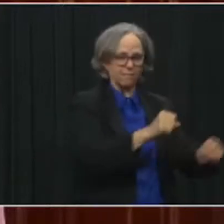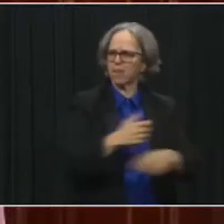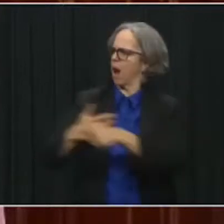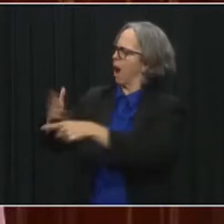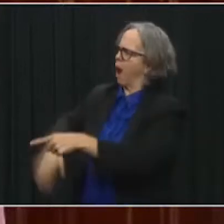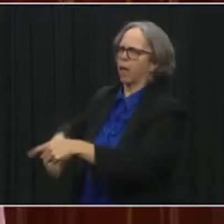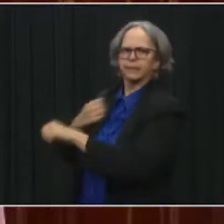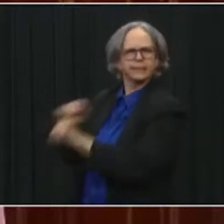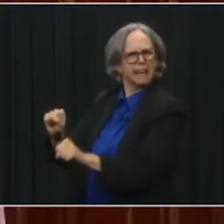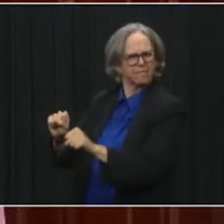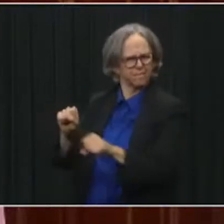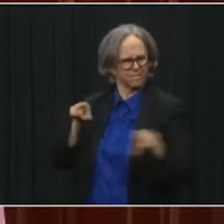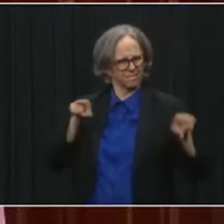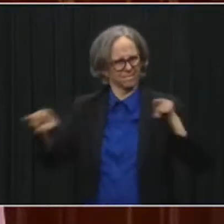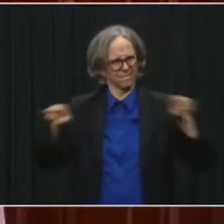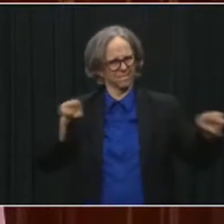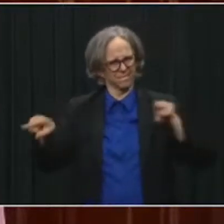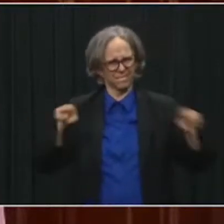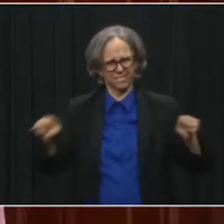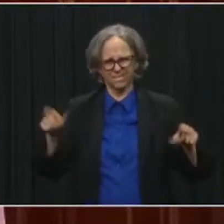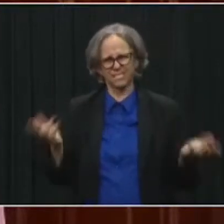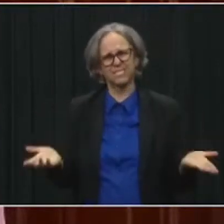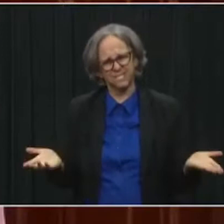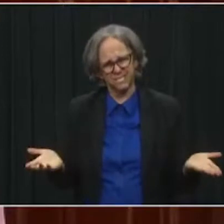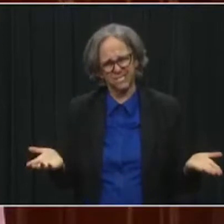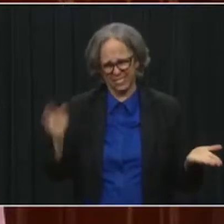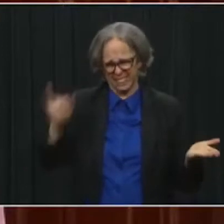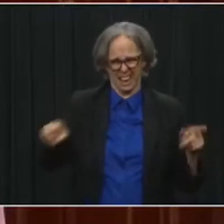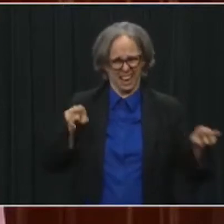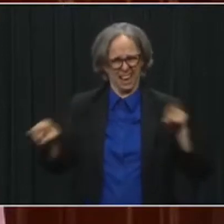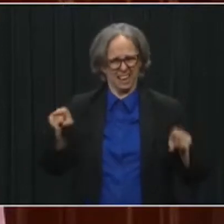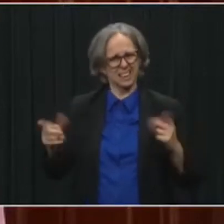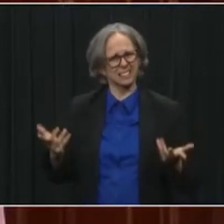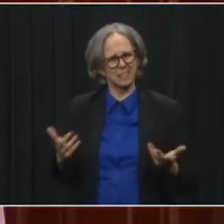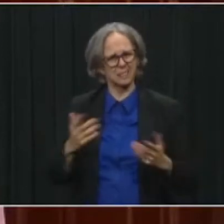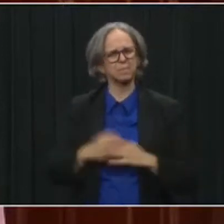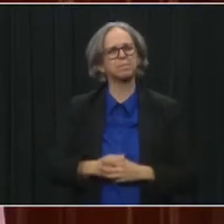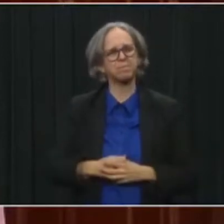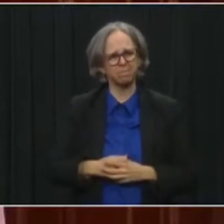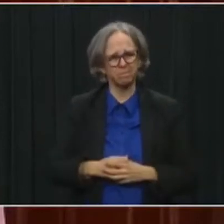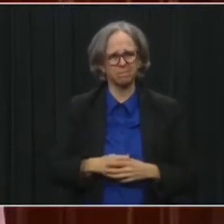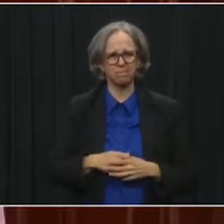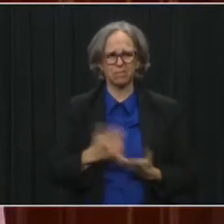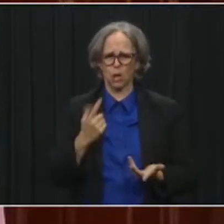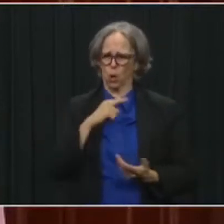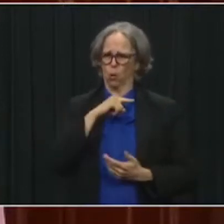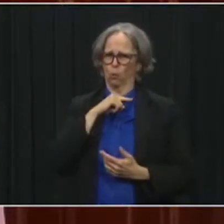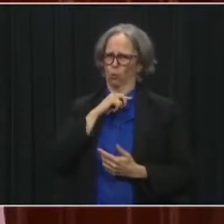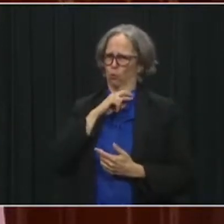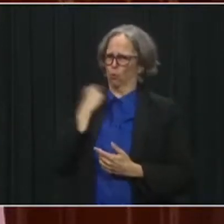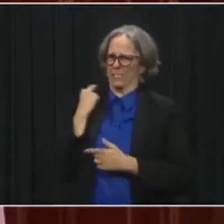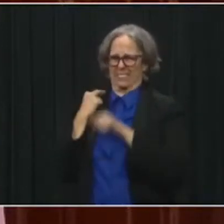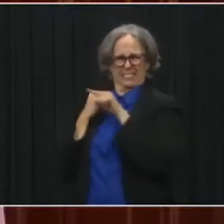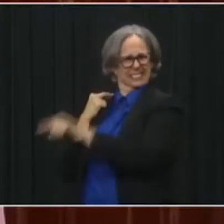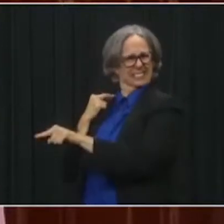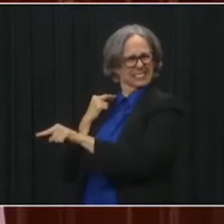that is unvaccinated and vulnerable to the ravages of the Delta variant.